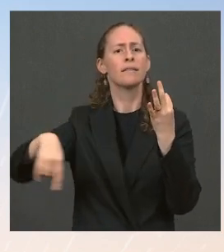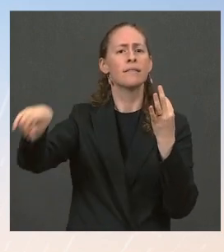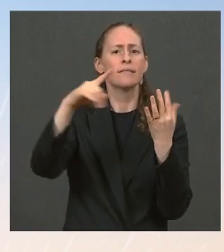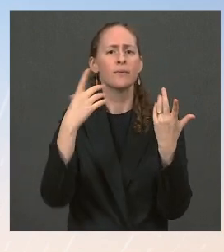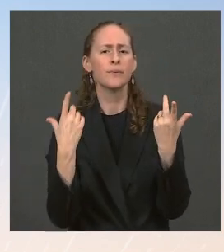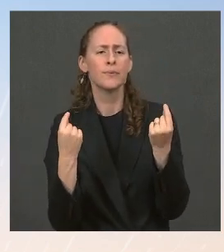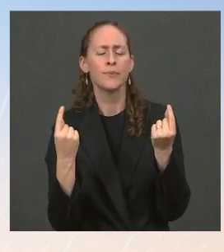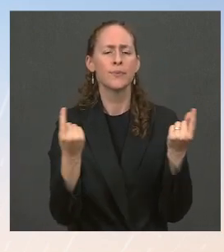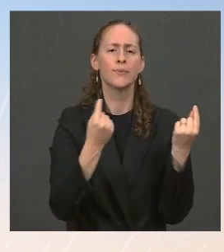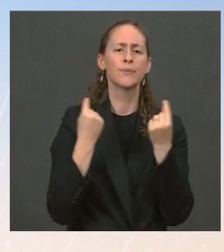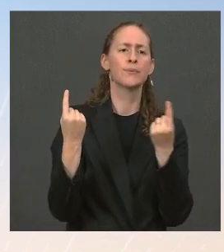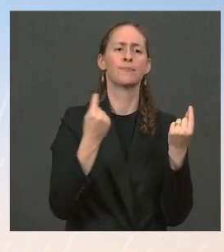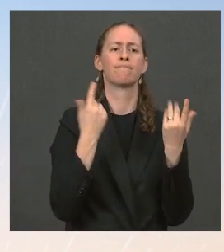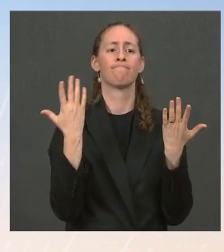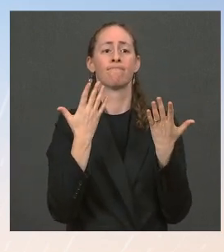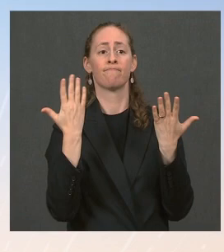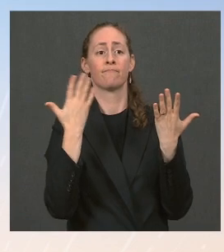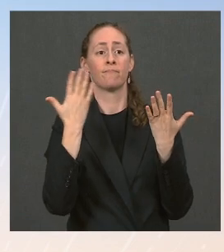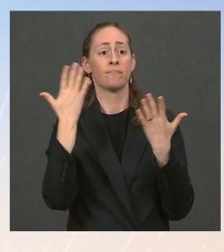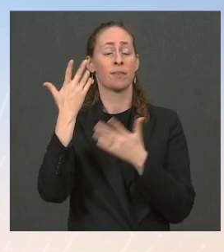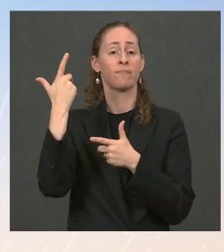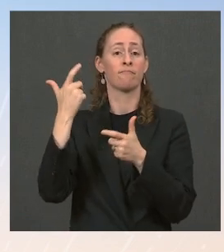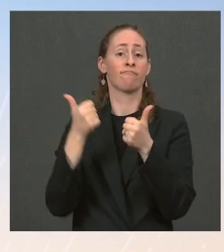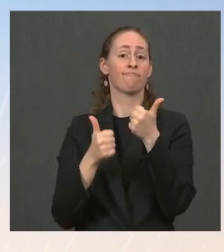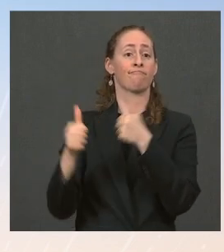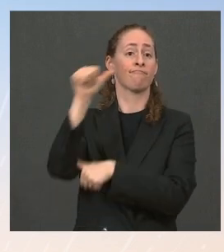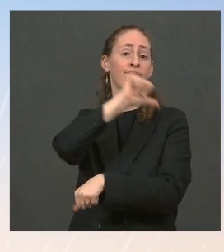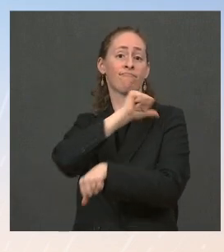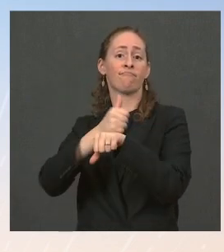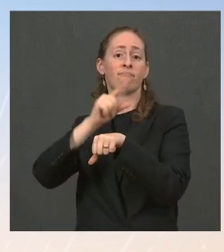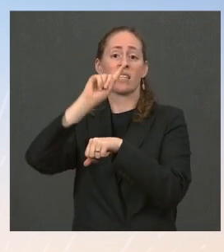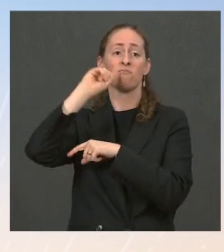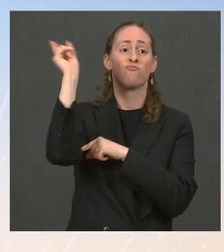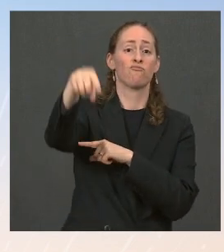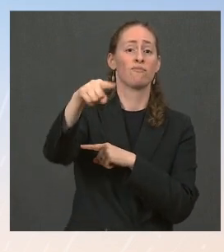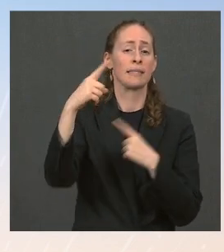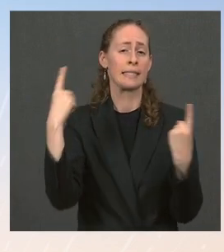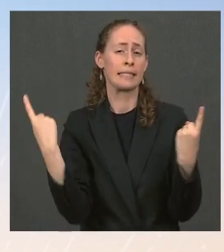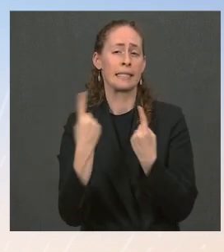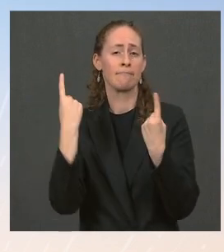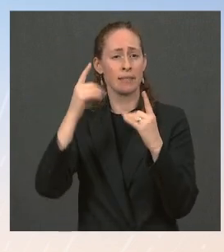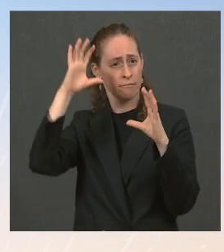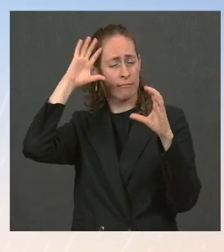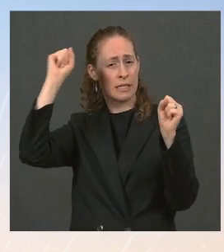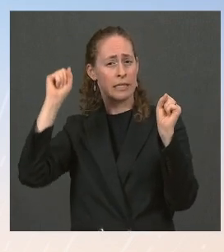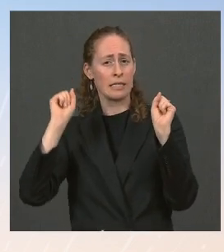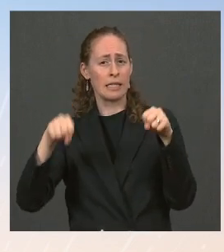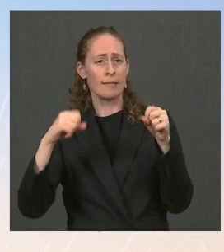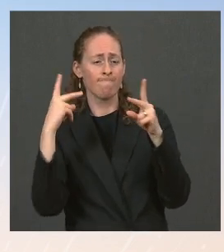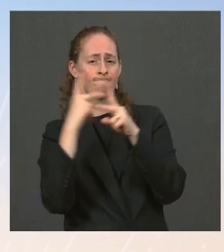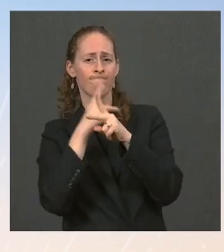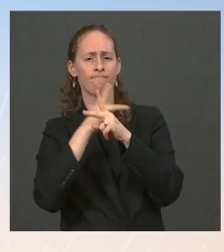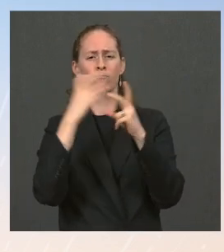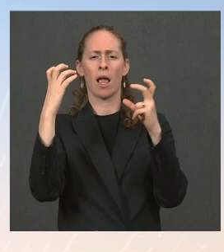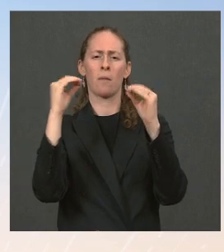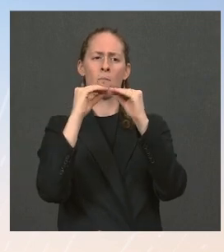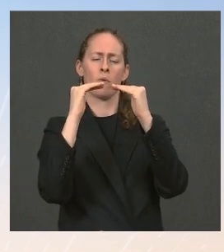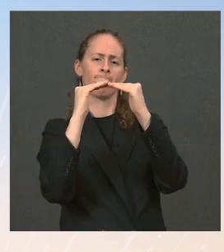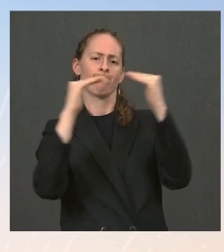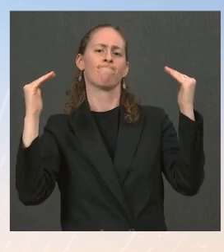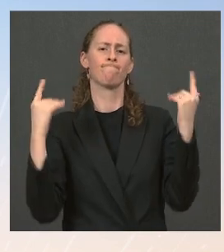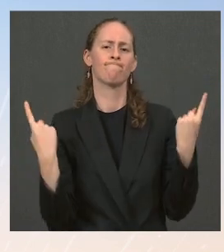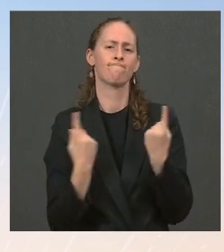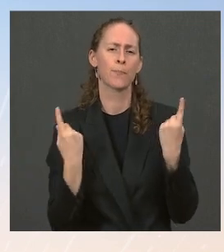executive actions the president can take to ensure we live up to the American ideal of equality, just, and justice under law. And on